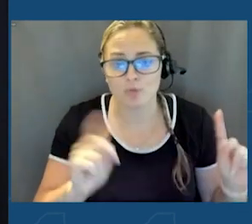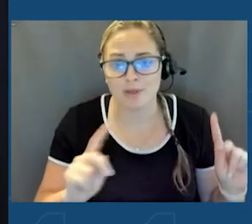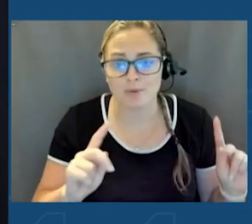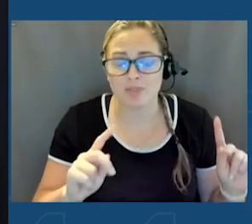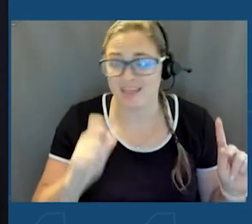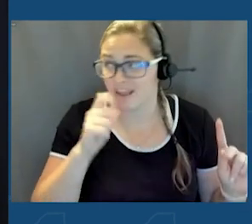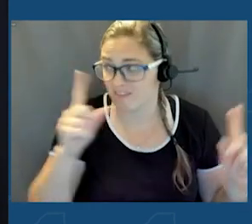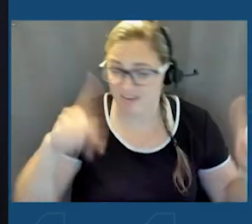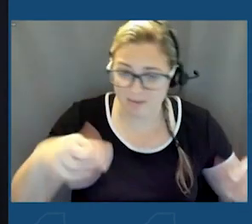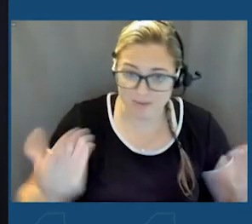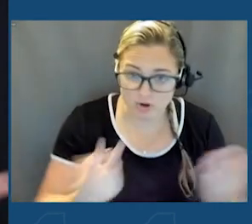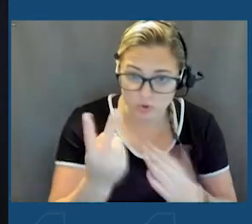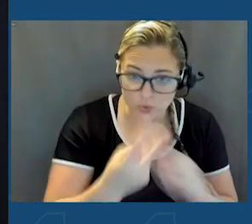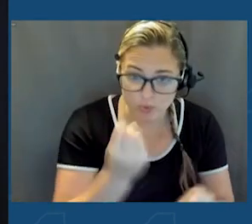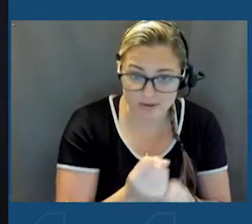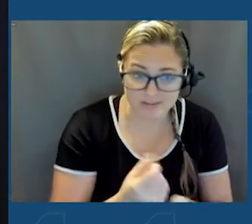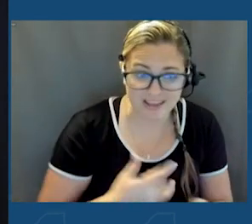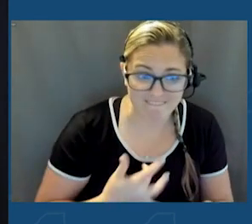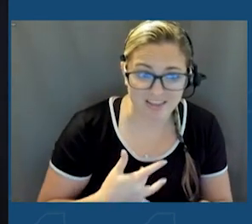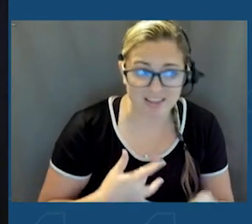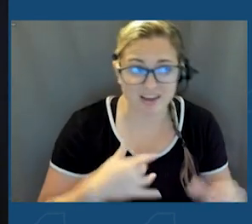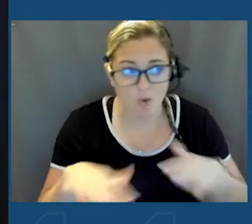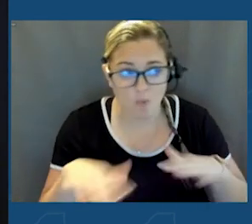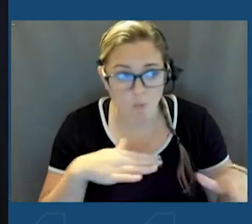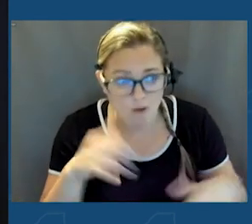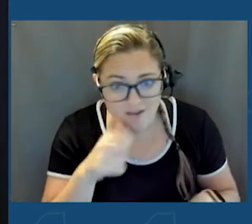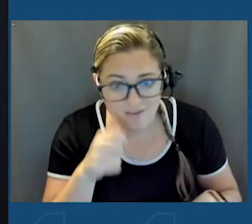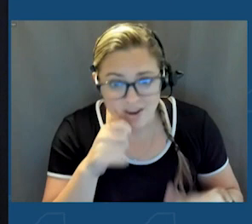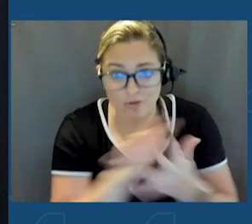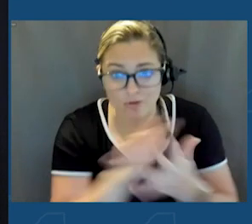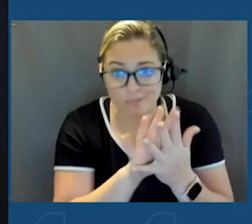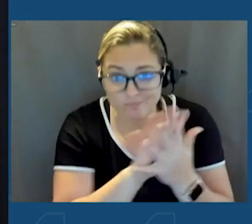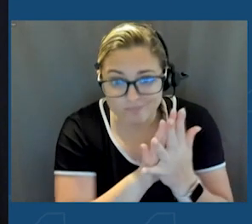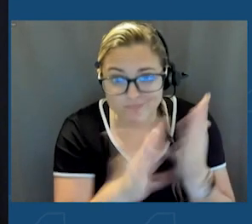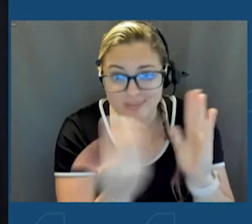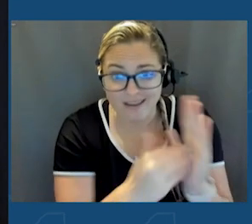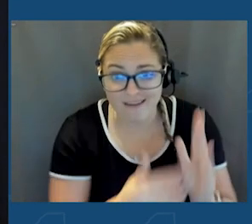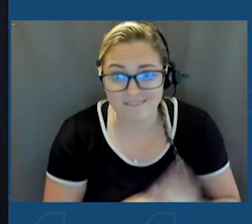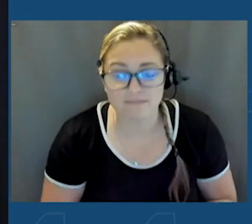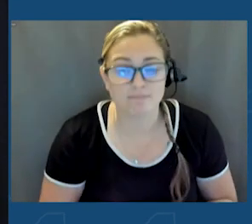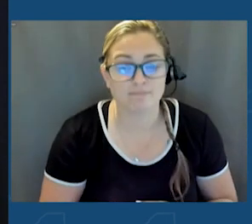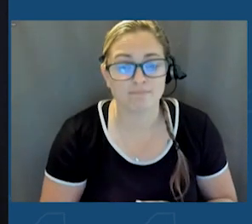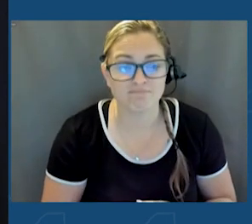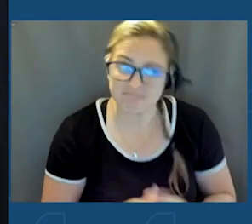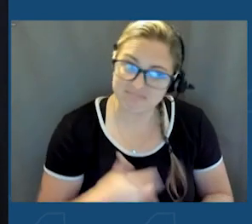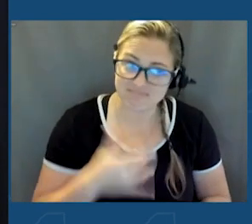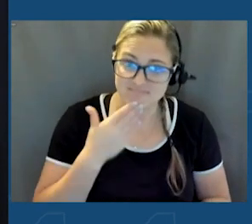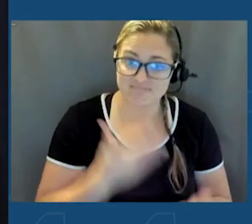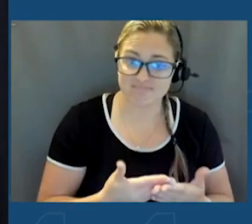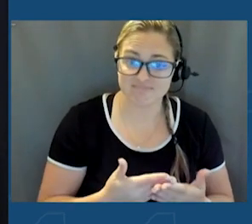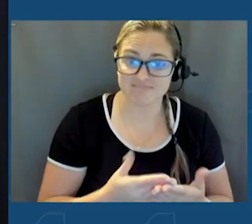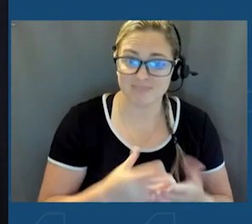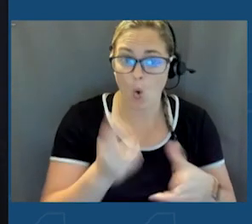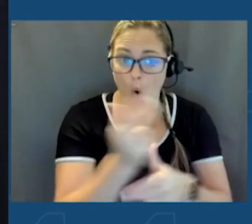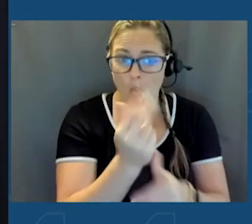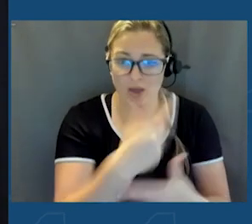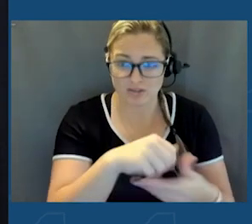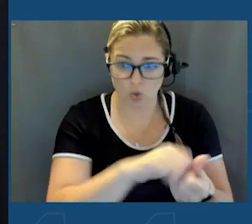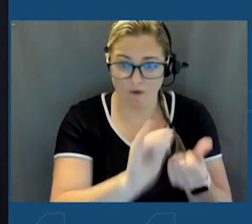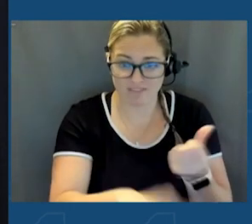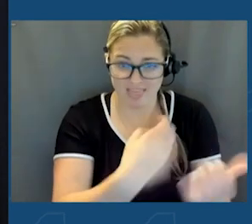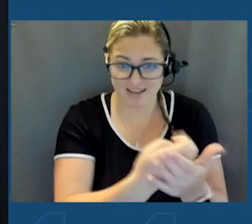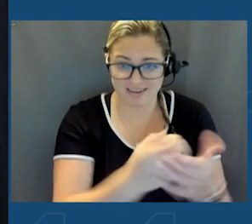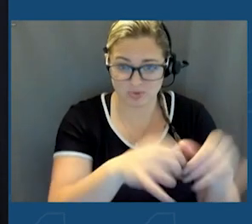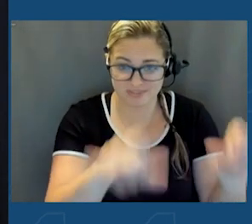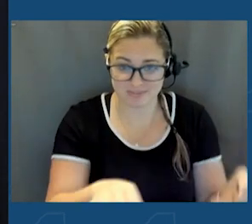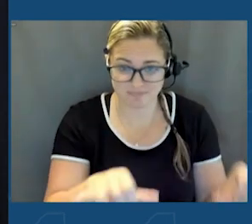2 years. I see it. I feel it. I walk the streets. They're crowded again. It's a good feeling. Because hotels are part of that ecosystem. And they're